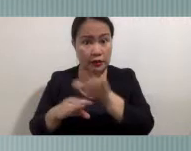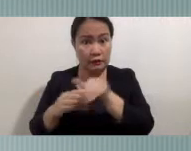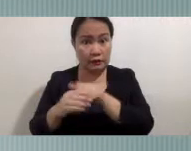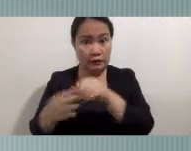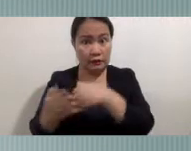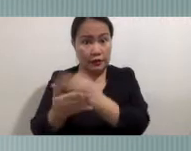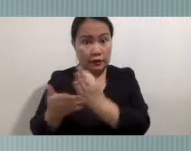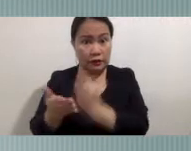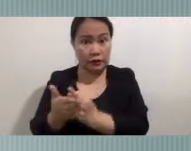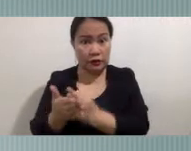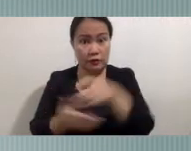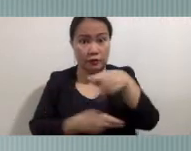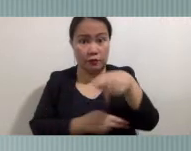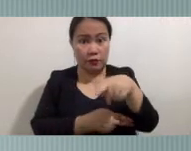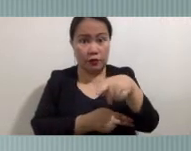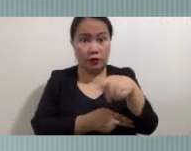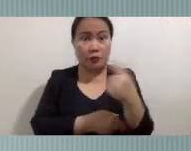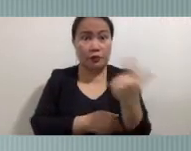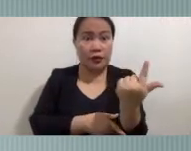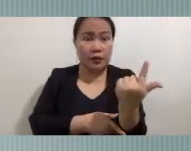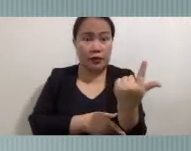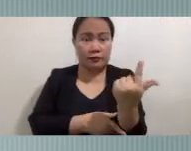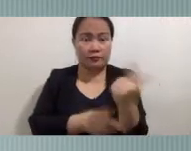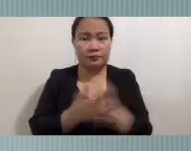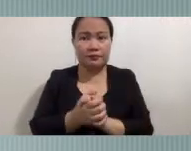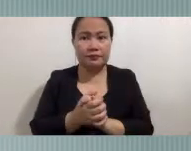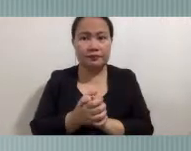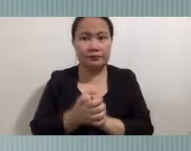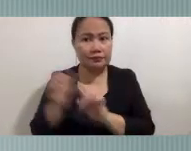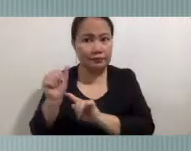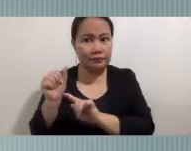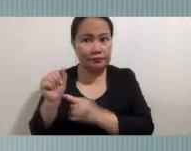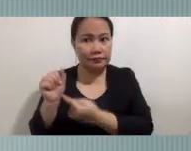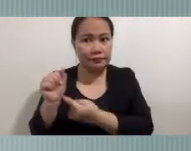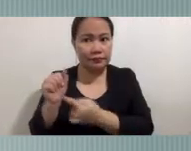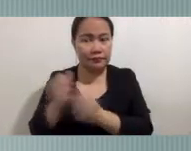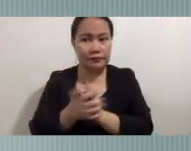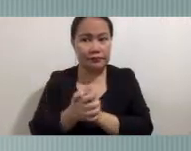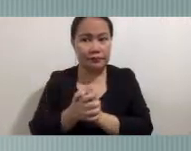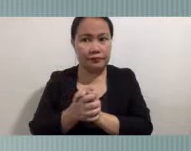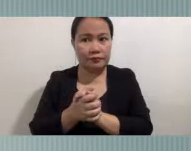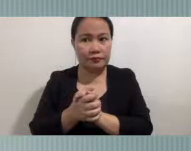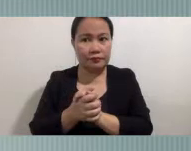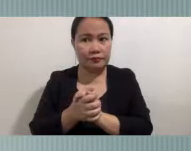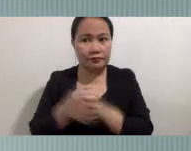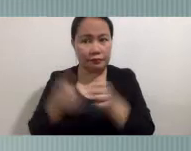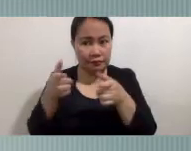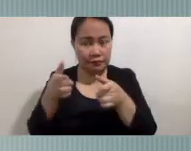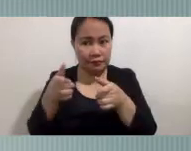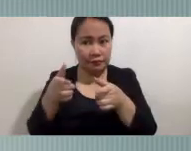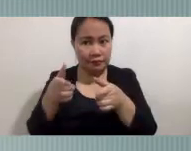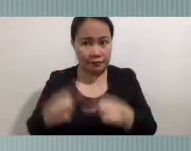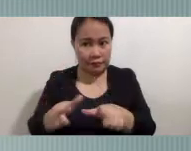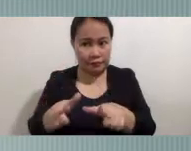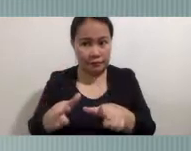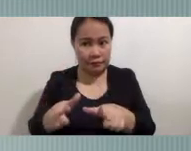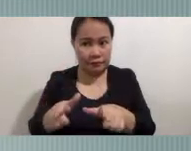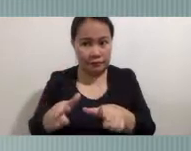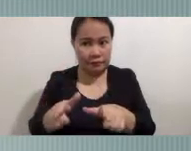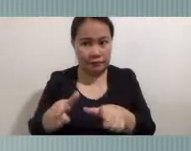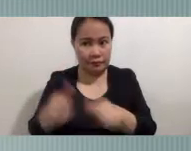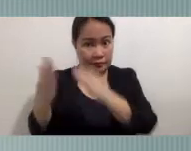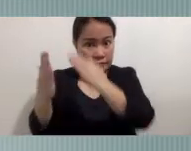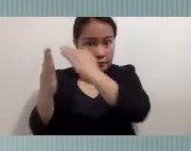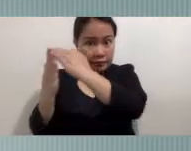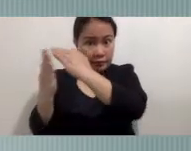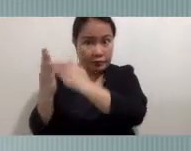of polynomials. Alright, let's start. So first, let us try to list all